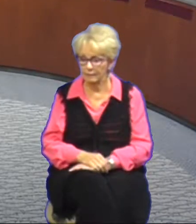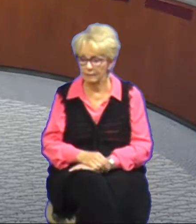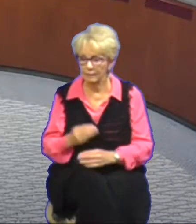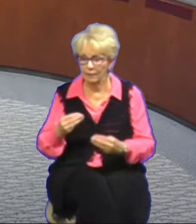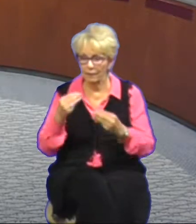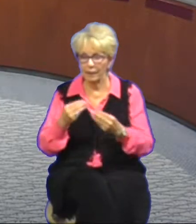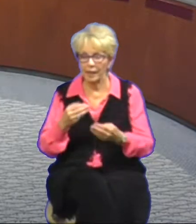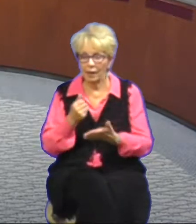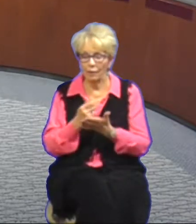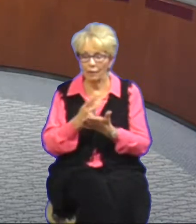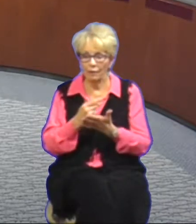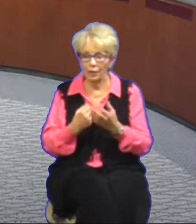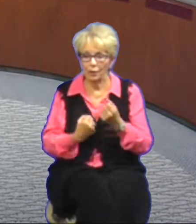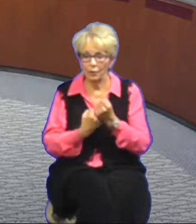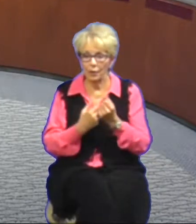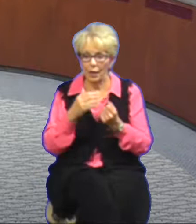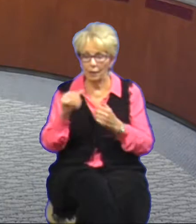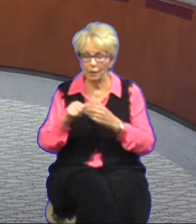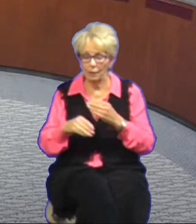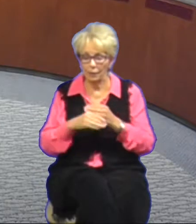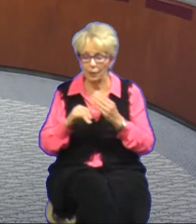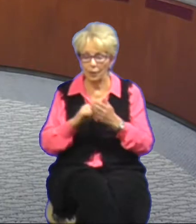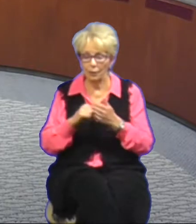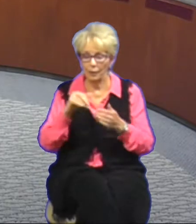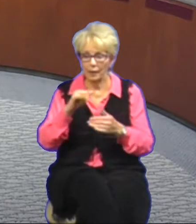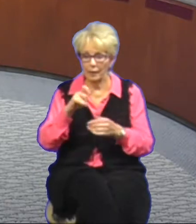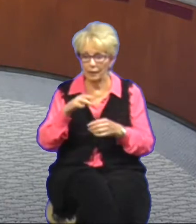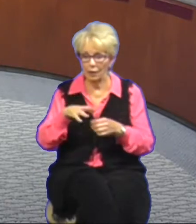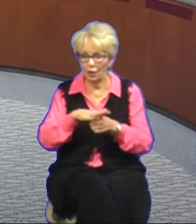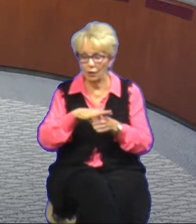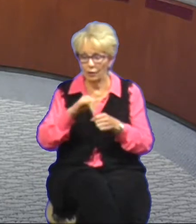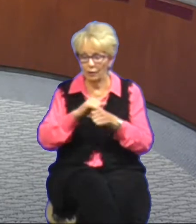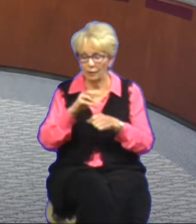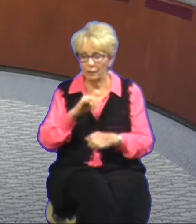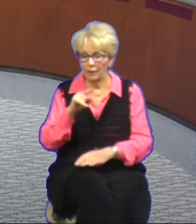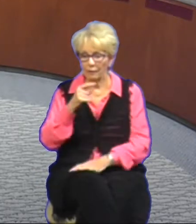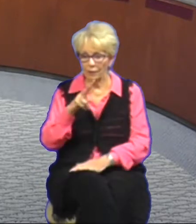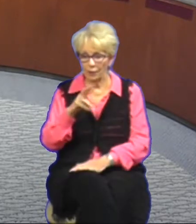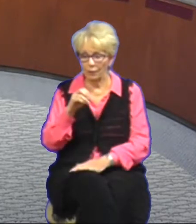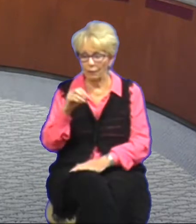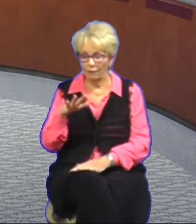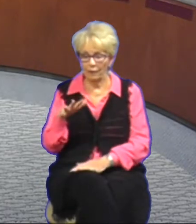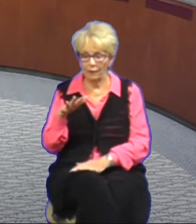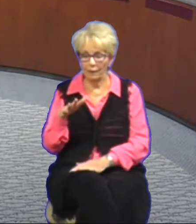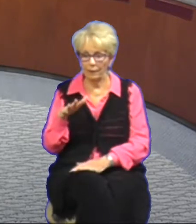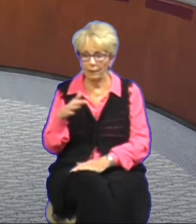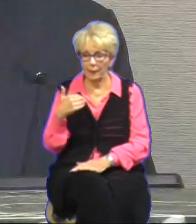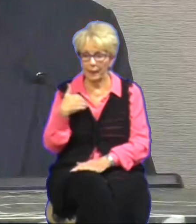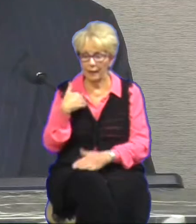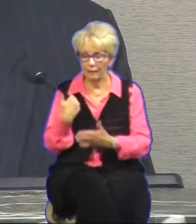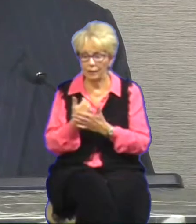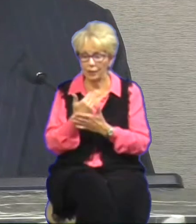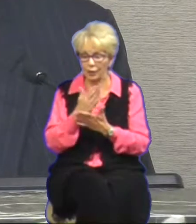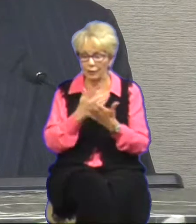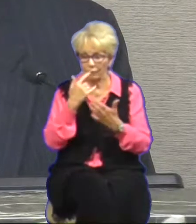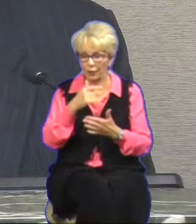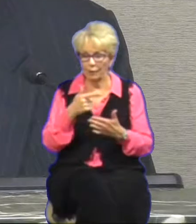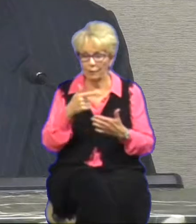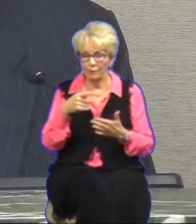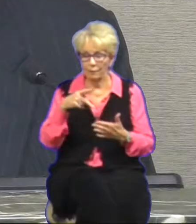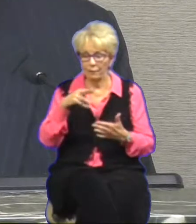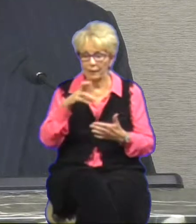Motion to approve and endorse amendment to that interlocal agreement of May 1st, 2005. To add new section providing for